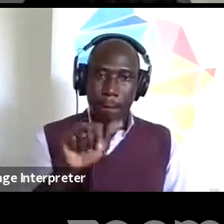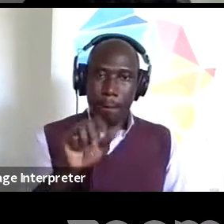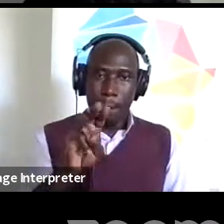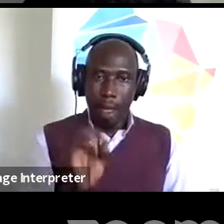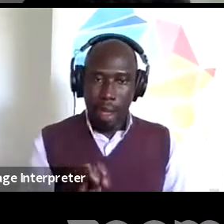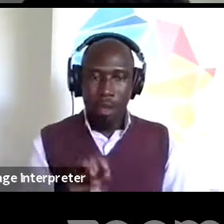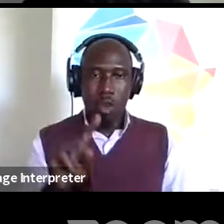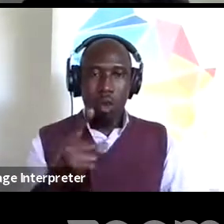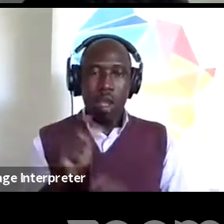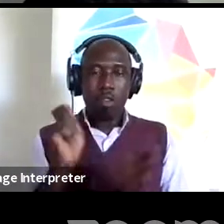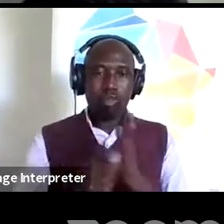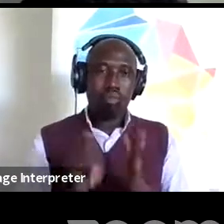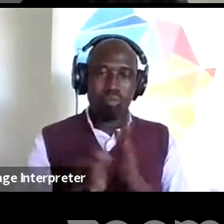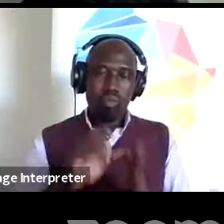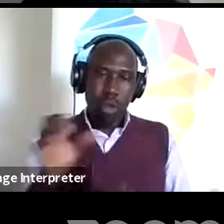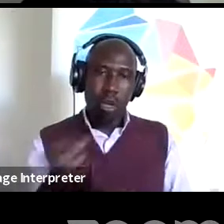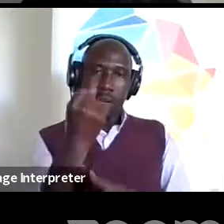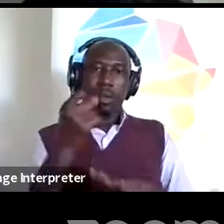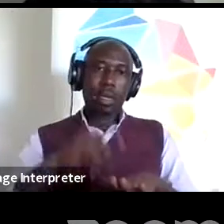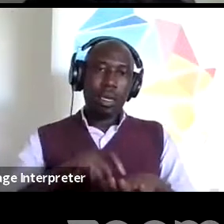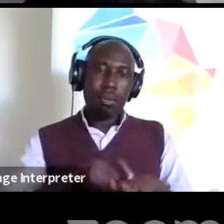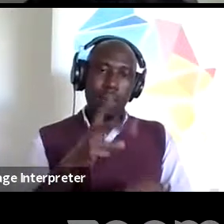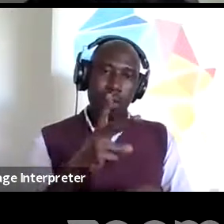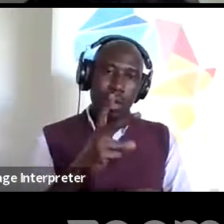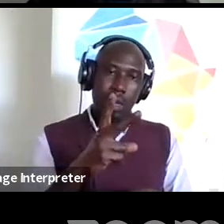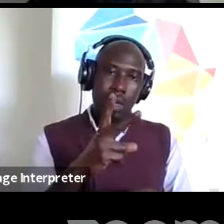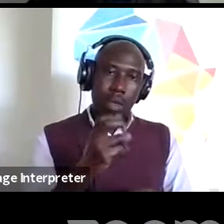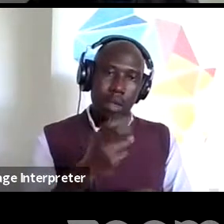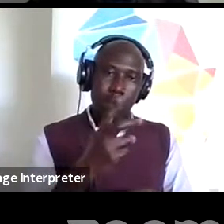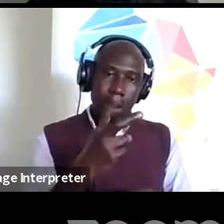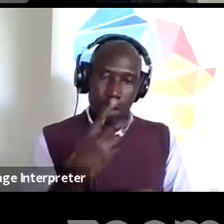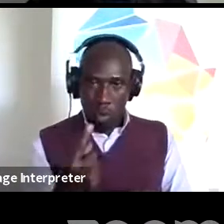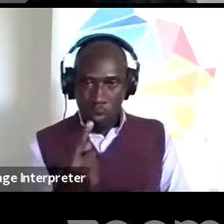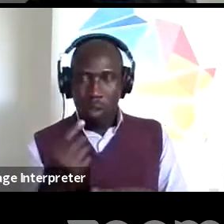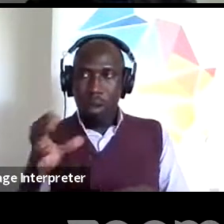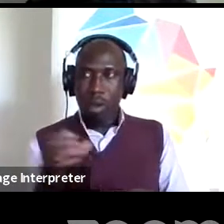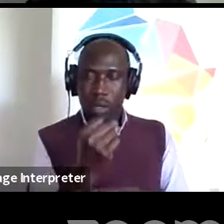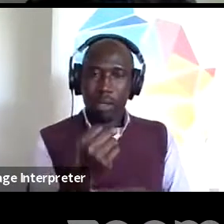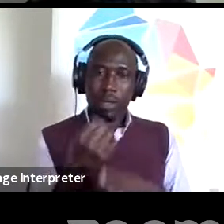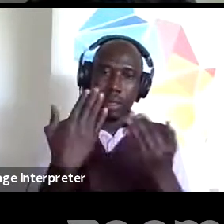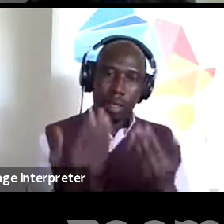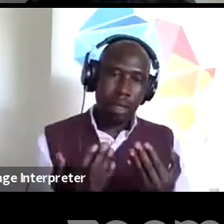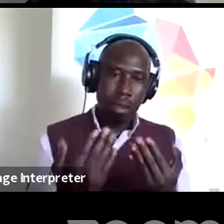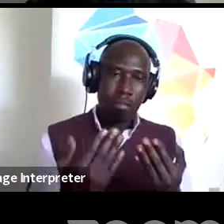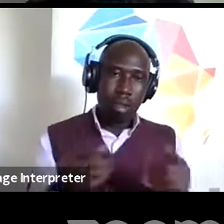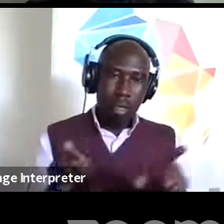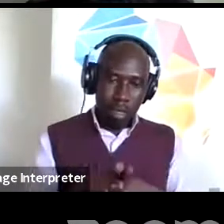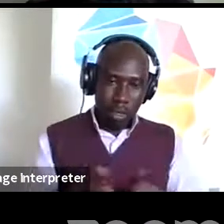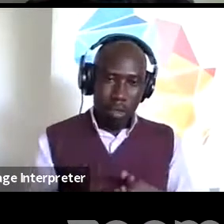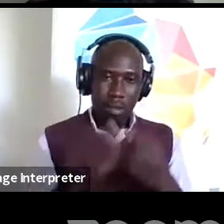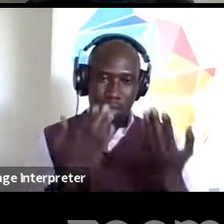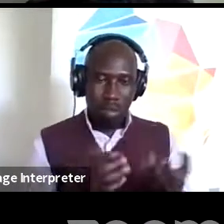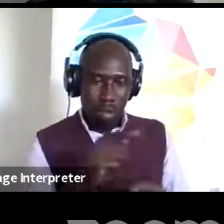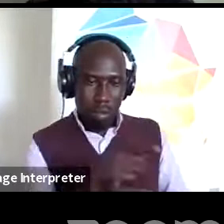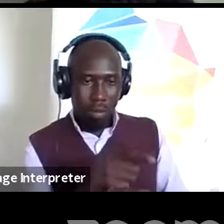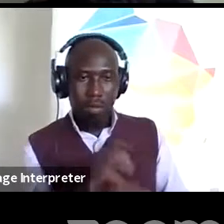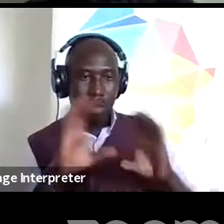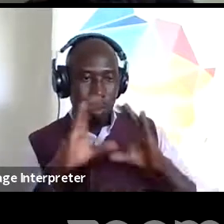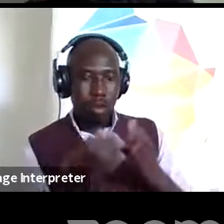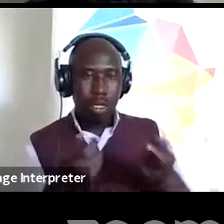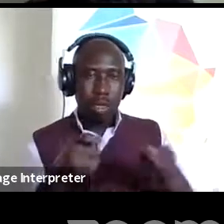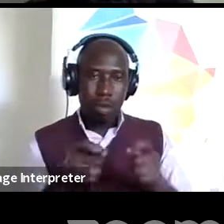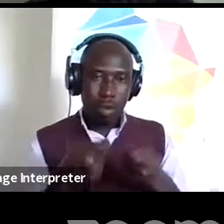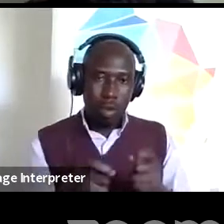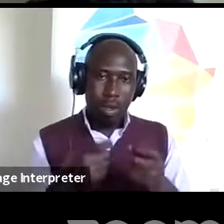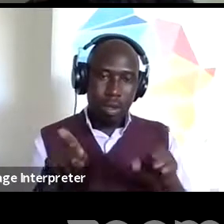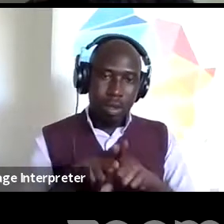journalist was arrested. This is in the period of 2021. A journalist was arrested. A journalist from a community radio was arrested